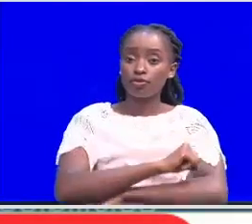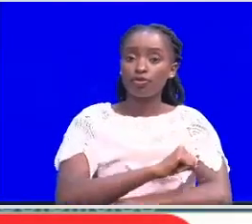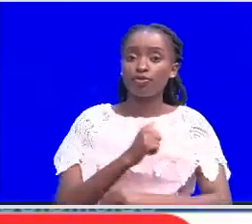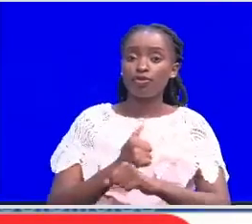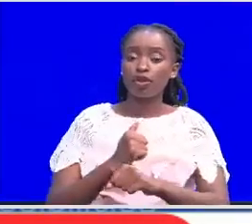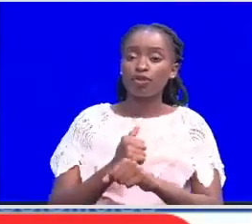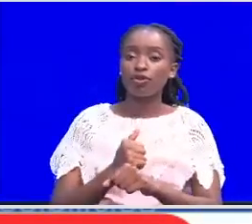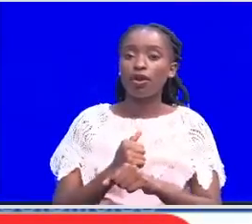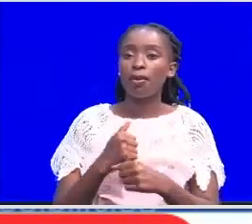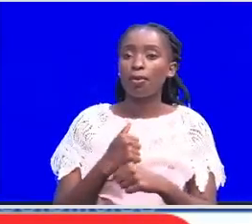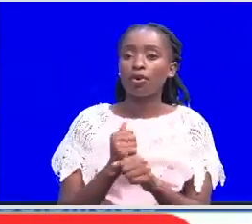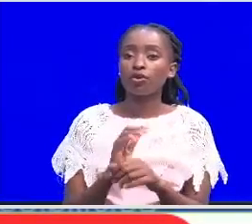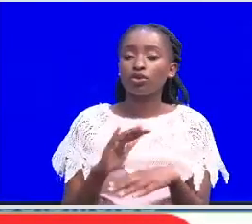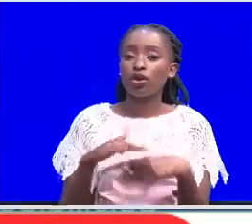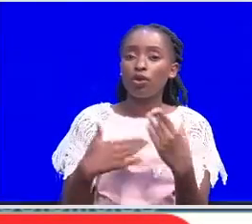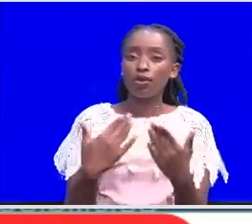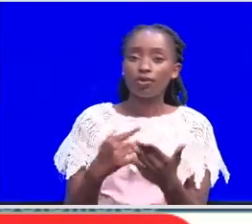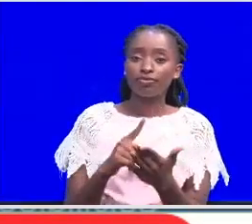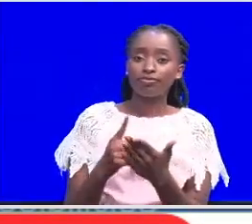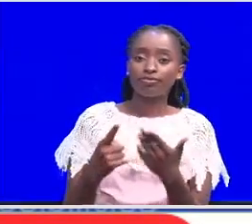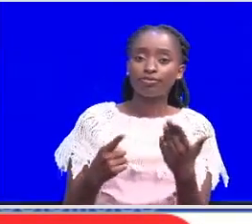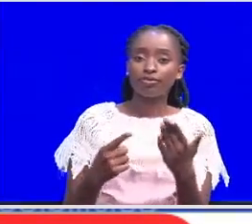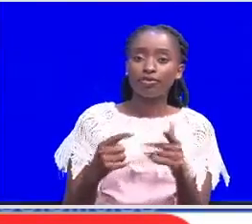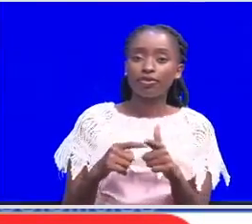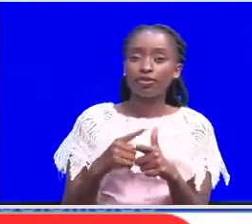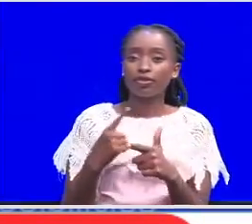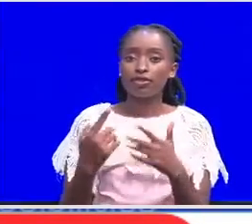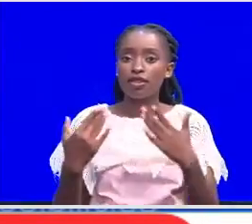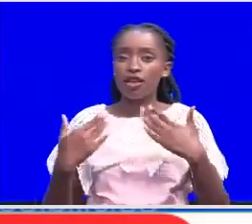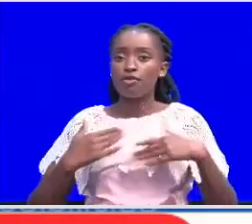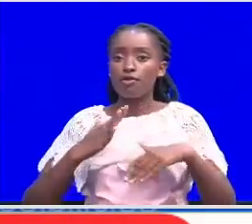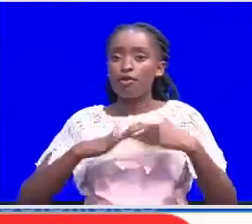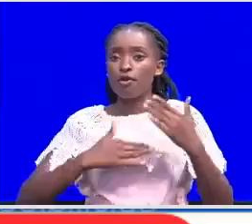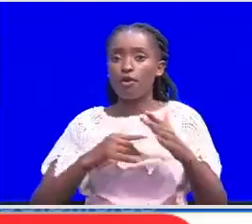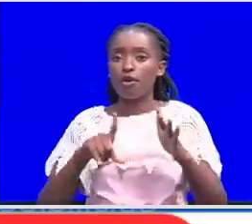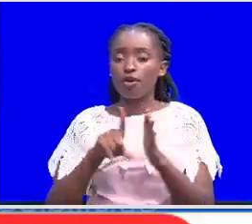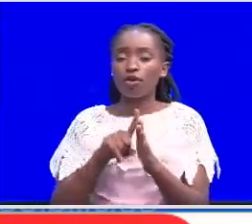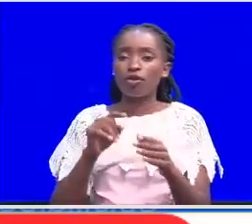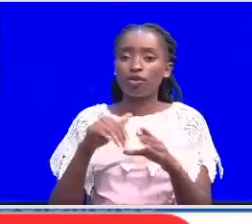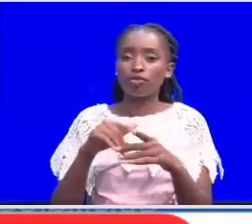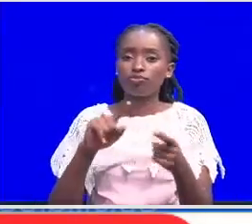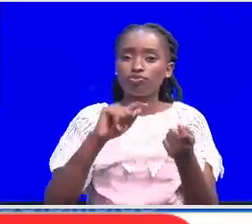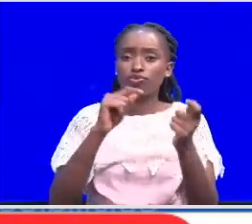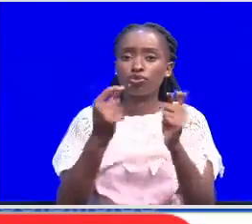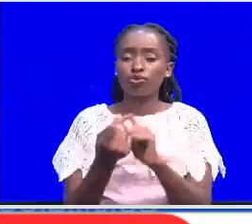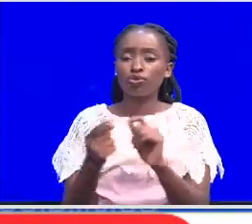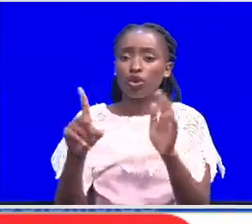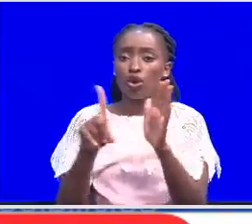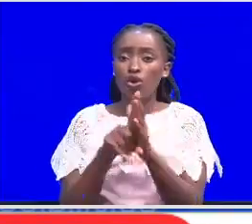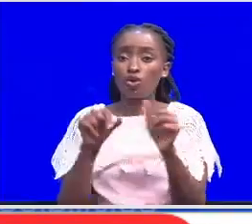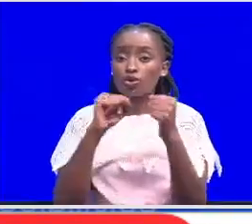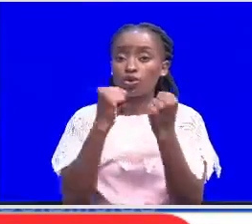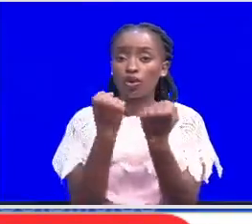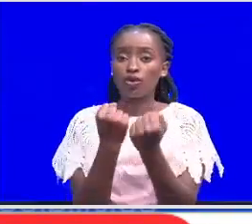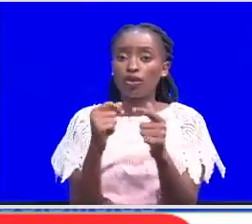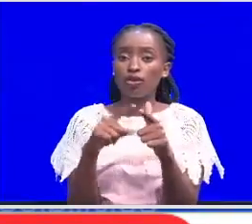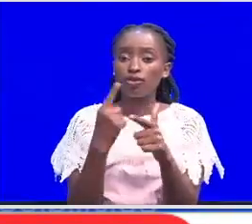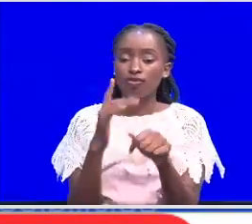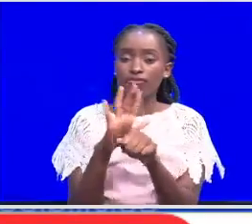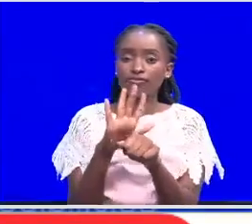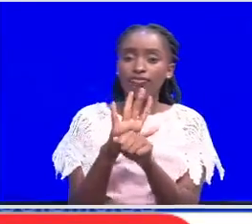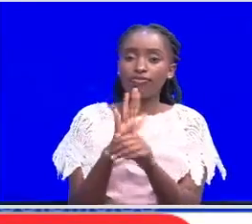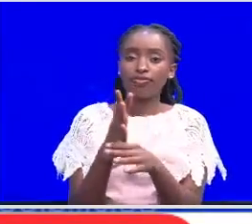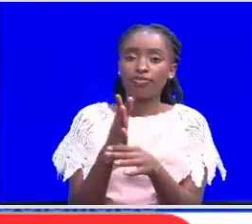state. Lawyers use law as an instrument for transformation of society, and they make positive